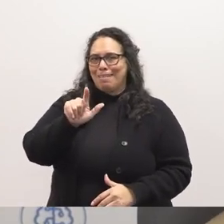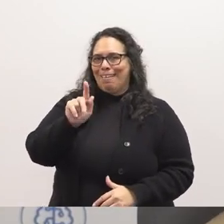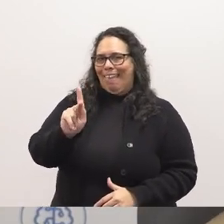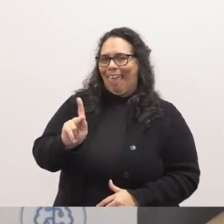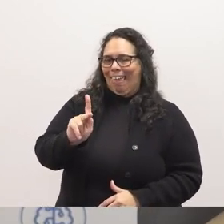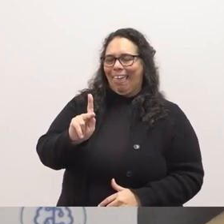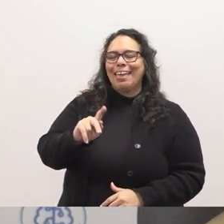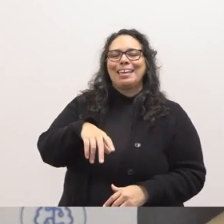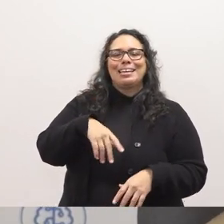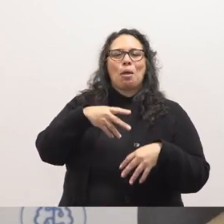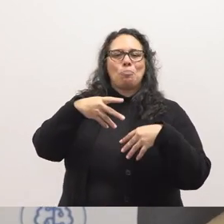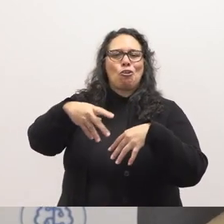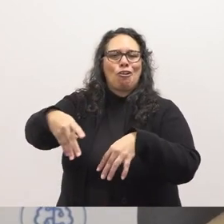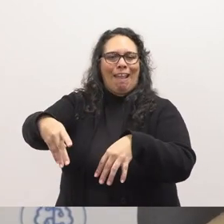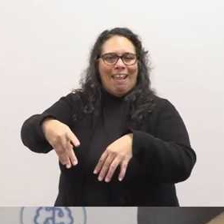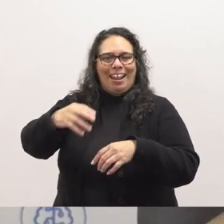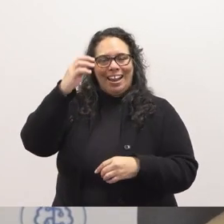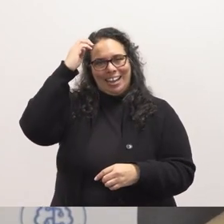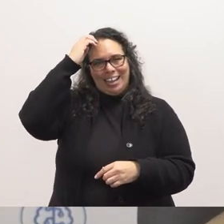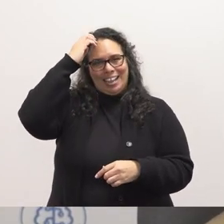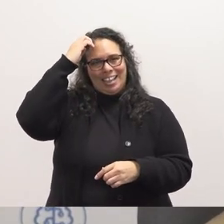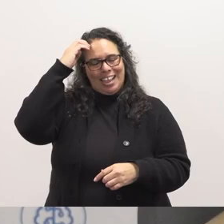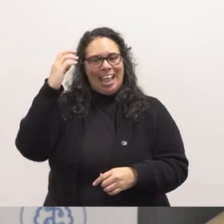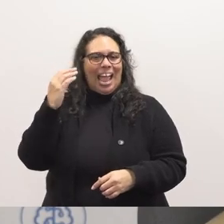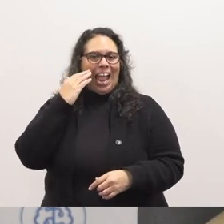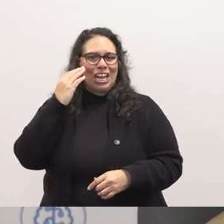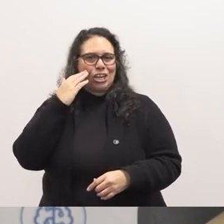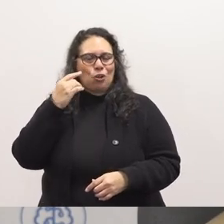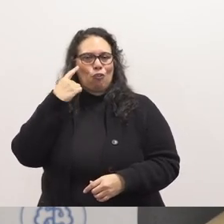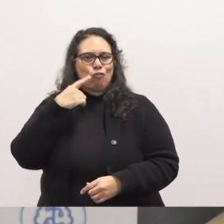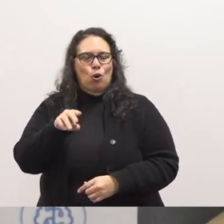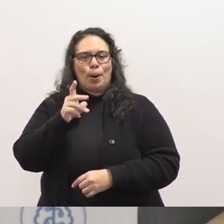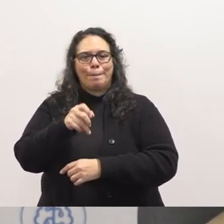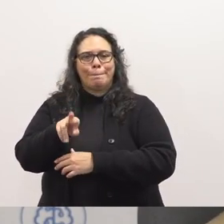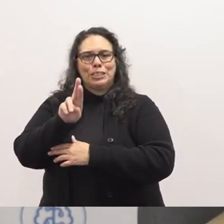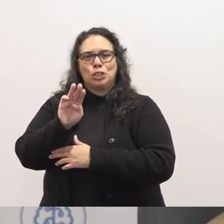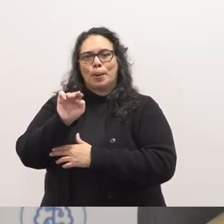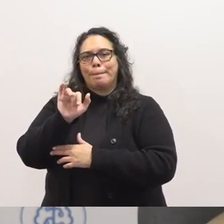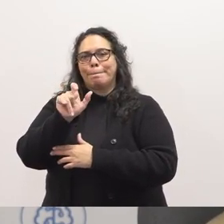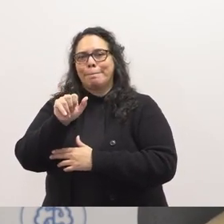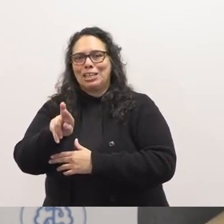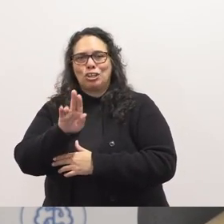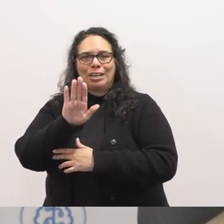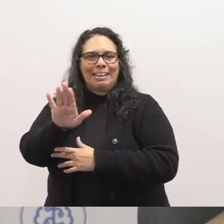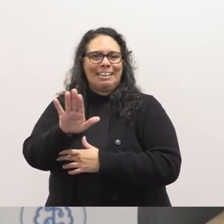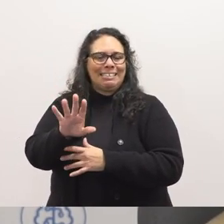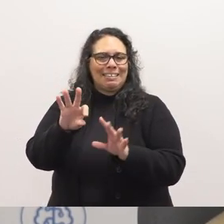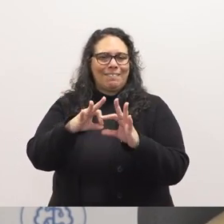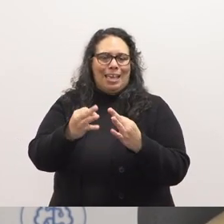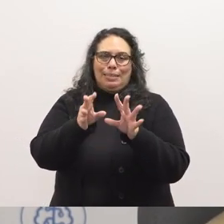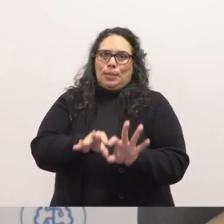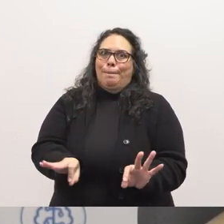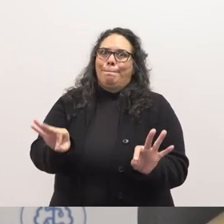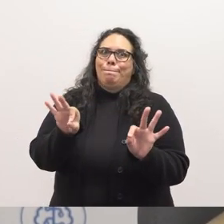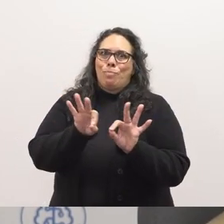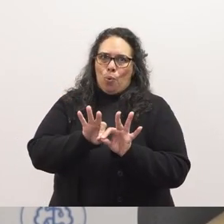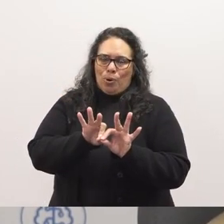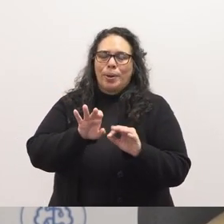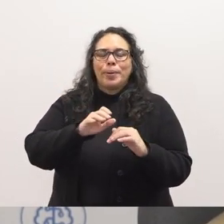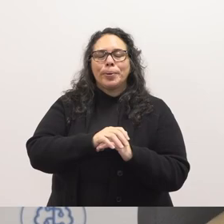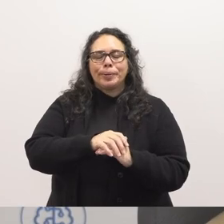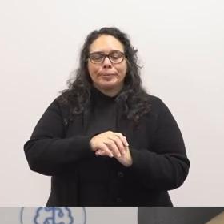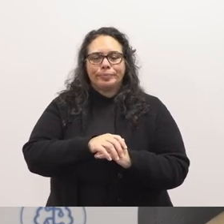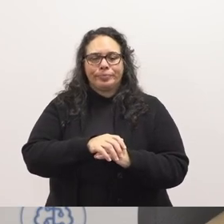know that for Mr. Miller and his family, that's a very important event, and